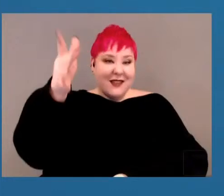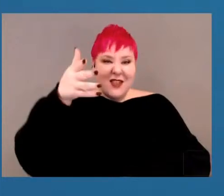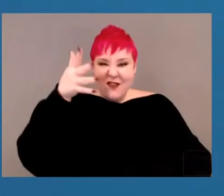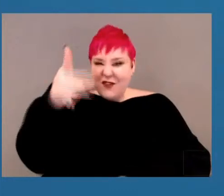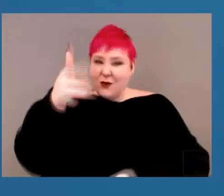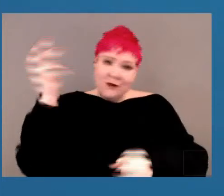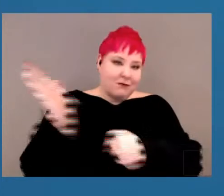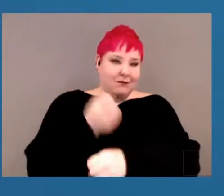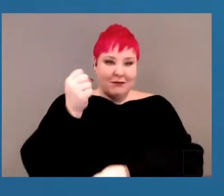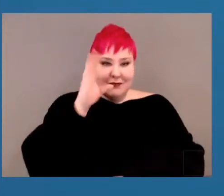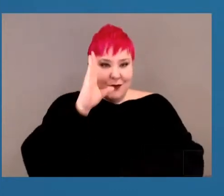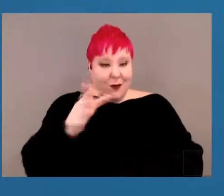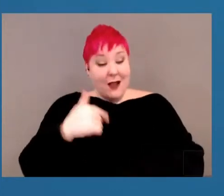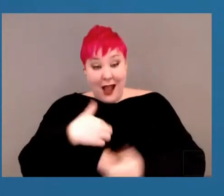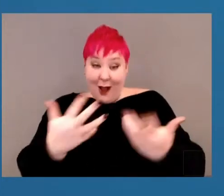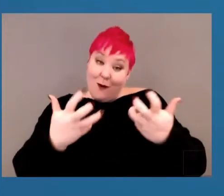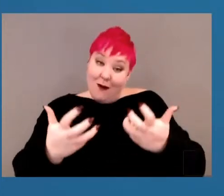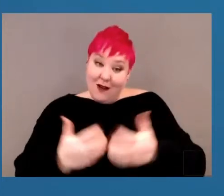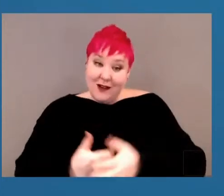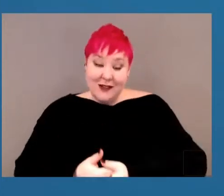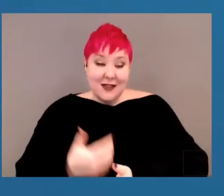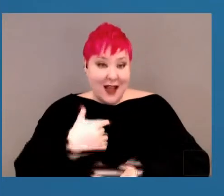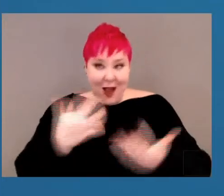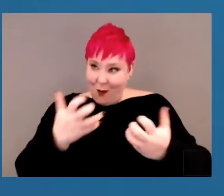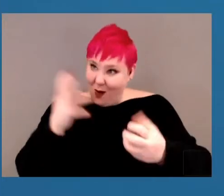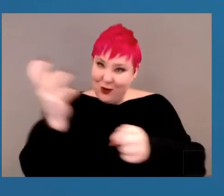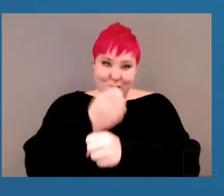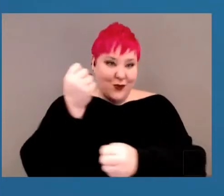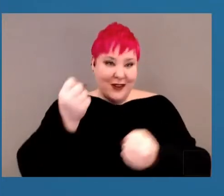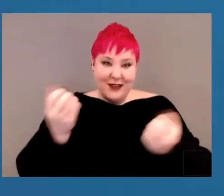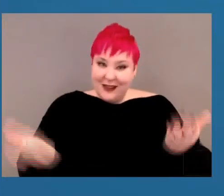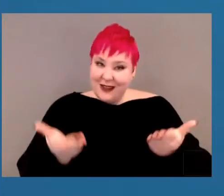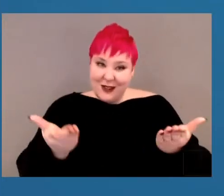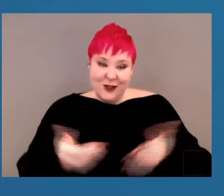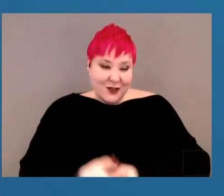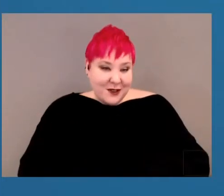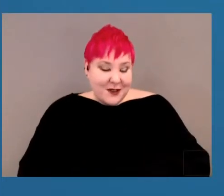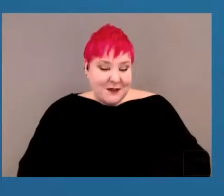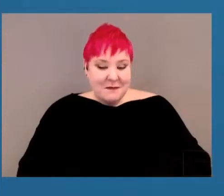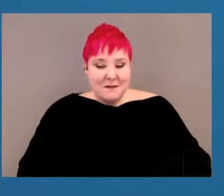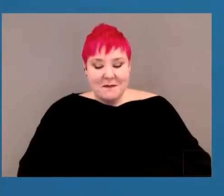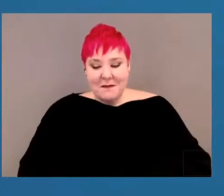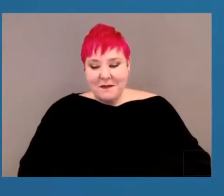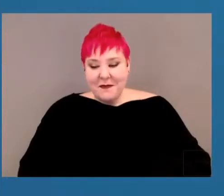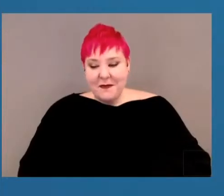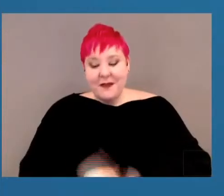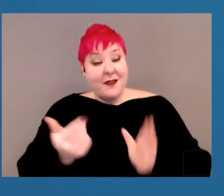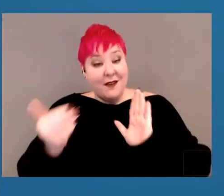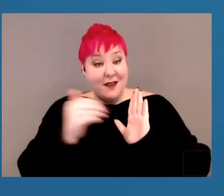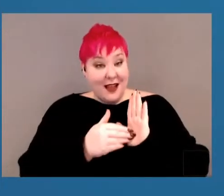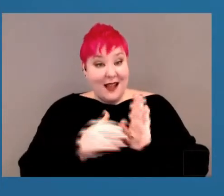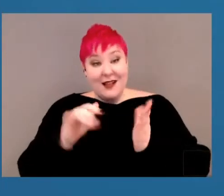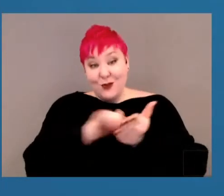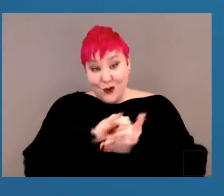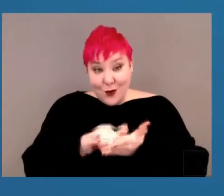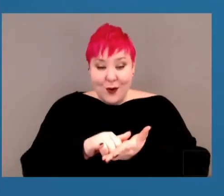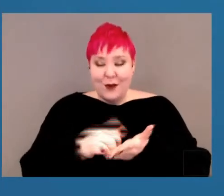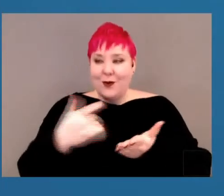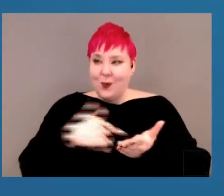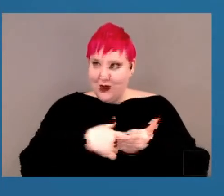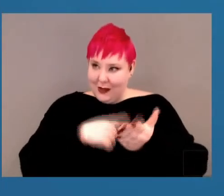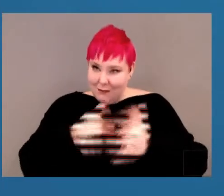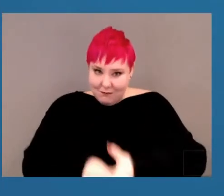to win that race. I want to win that race right here. So that's why, once again, New York is being proactive. We invested $1